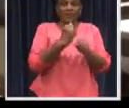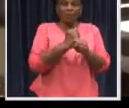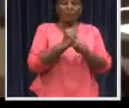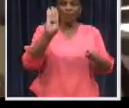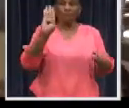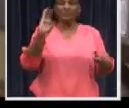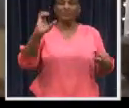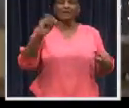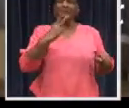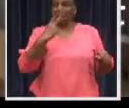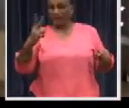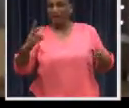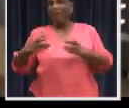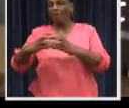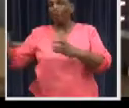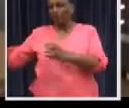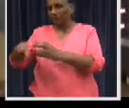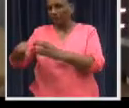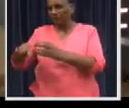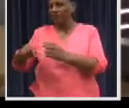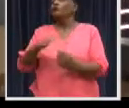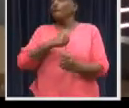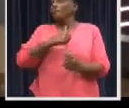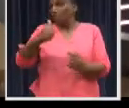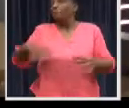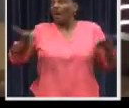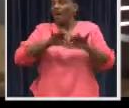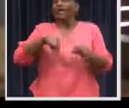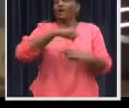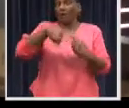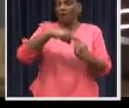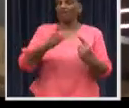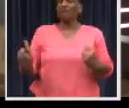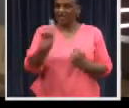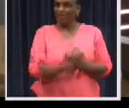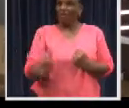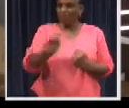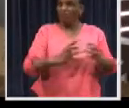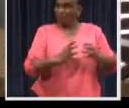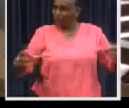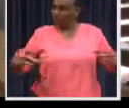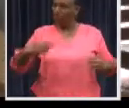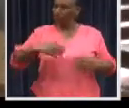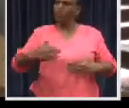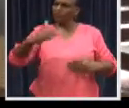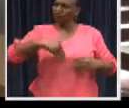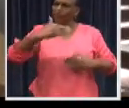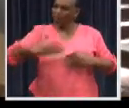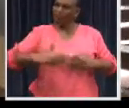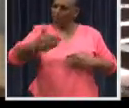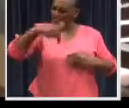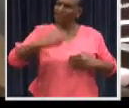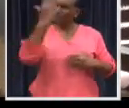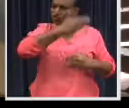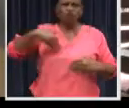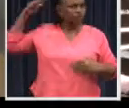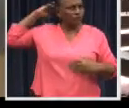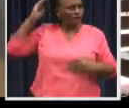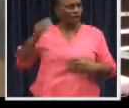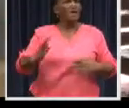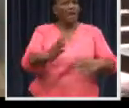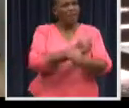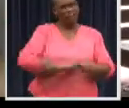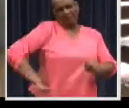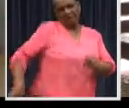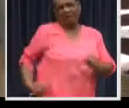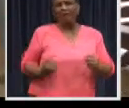Tobacco Caribbean also has an important role. Representatives of this company are regularly in Suriname to help us to stop this